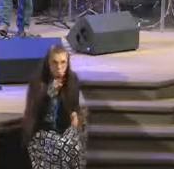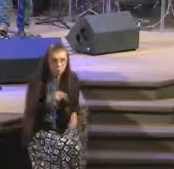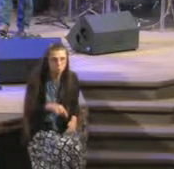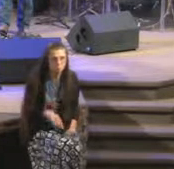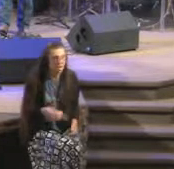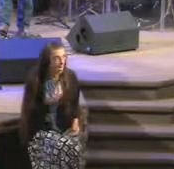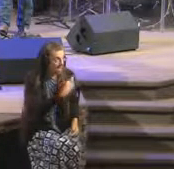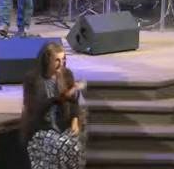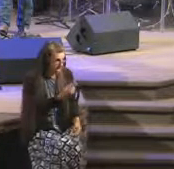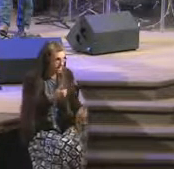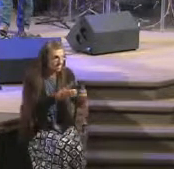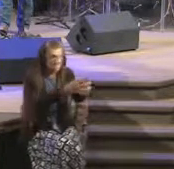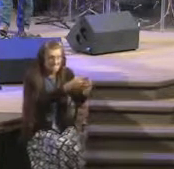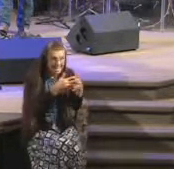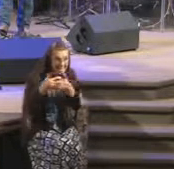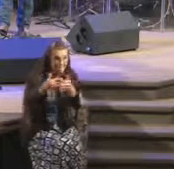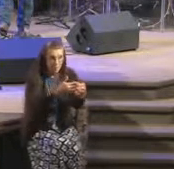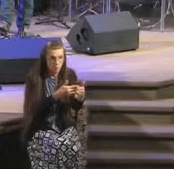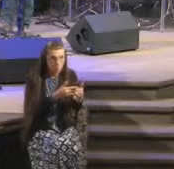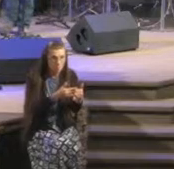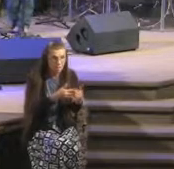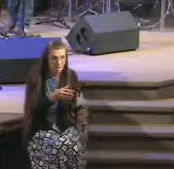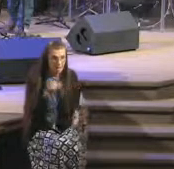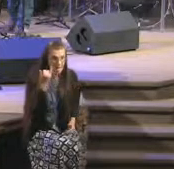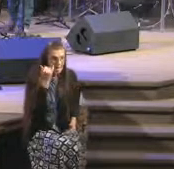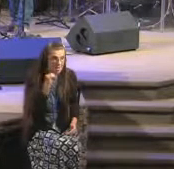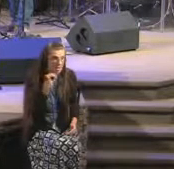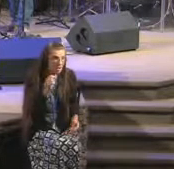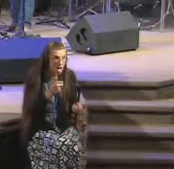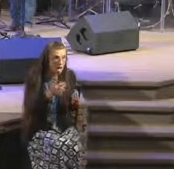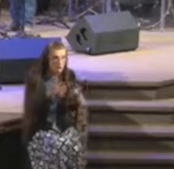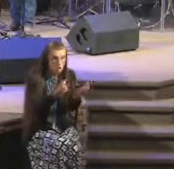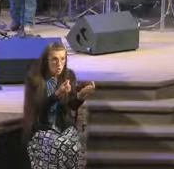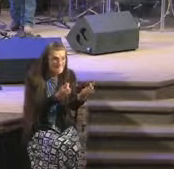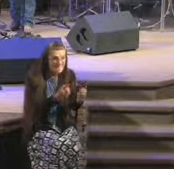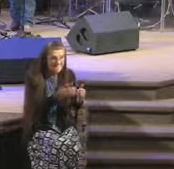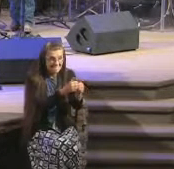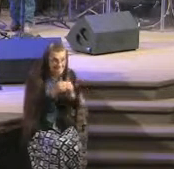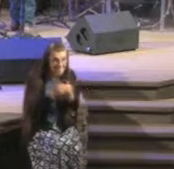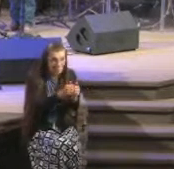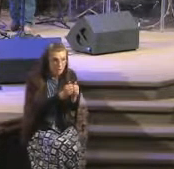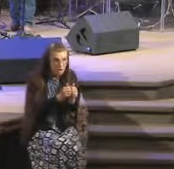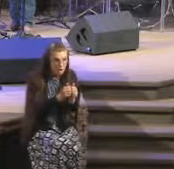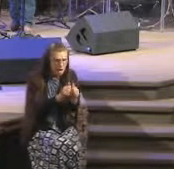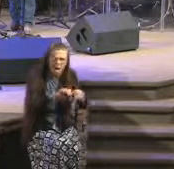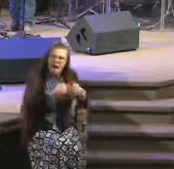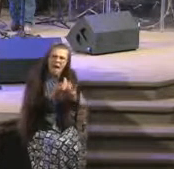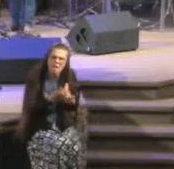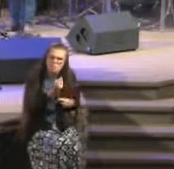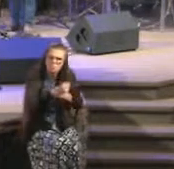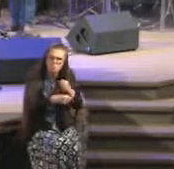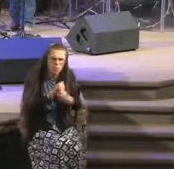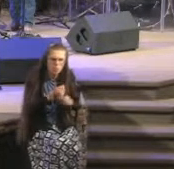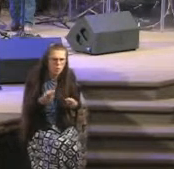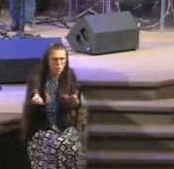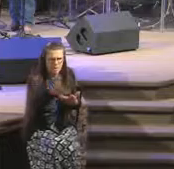and us together. And if we're not doing this together, listen to me, how's this world going to get